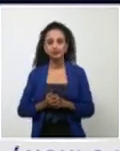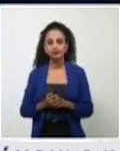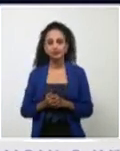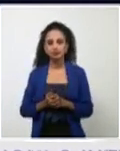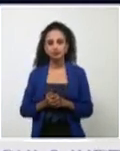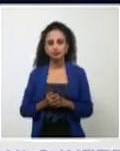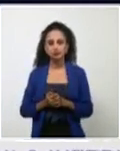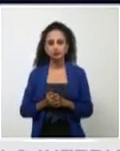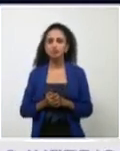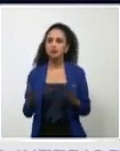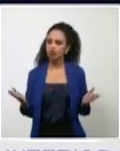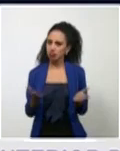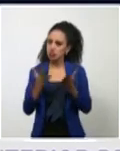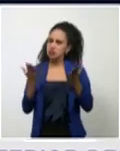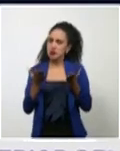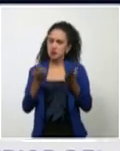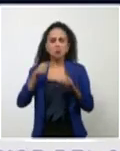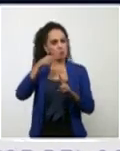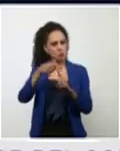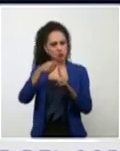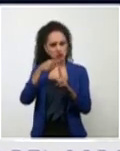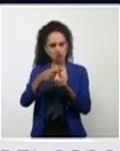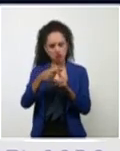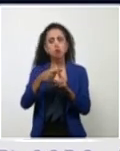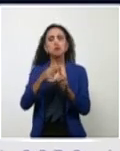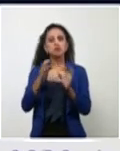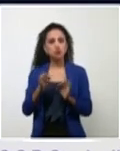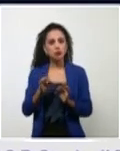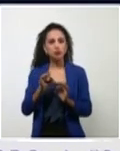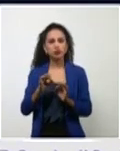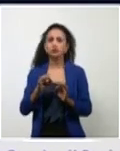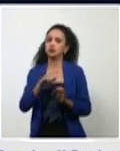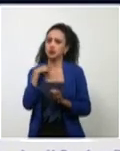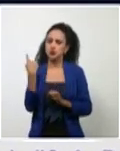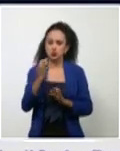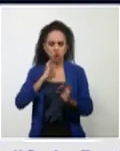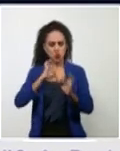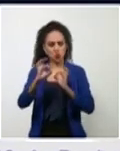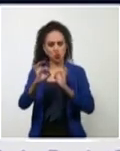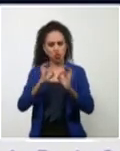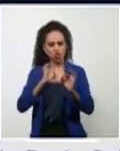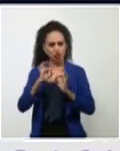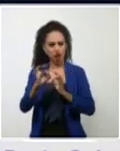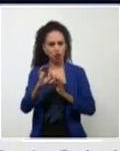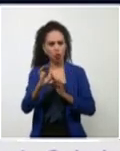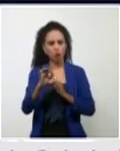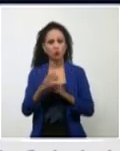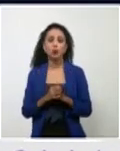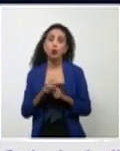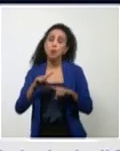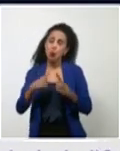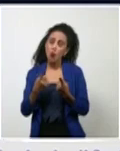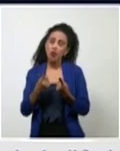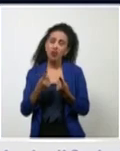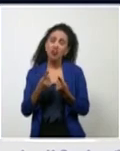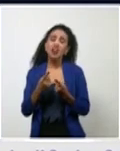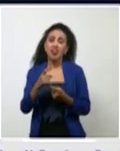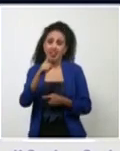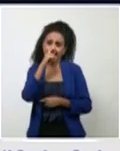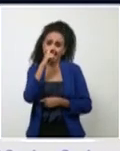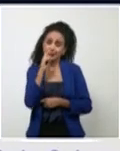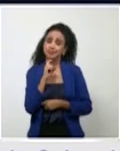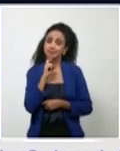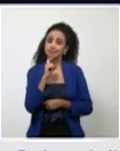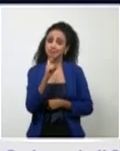And I reiterate that their evolution has been favorable because of the great care that has been taken due